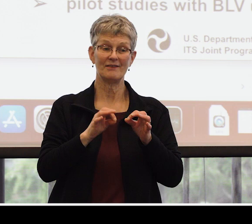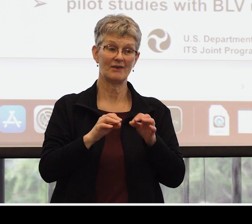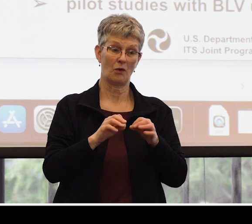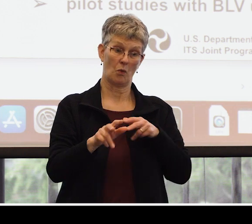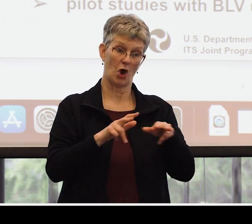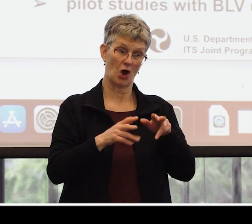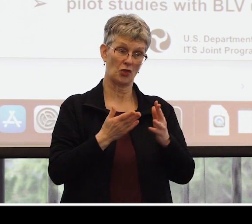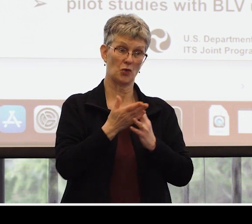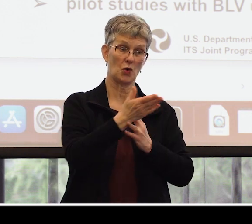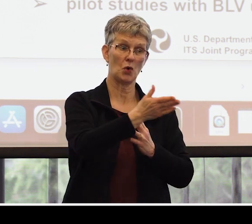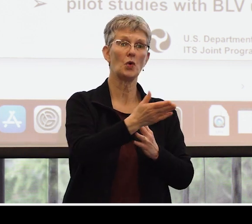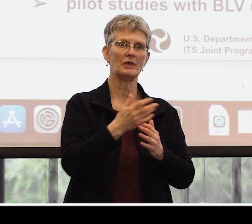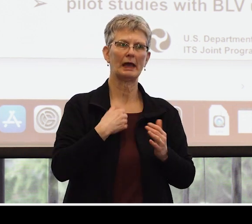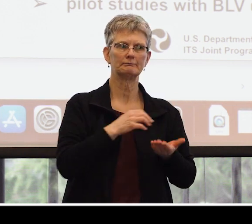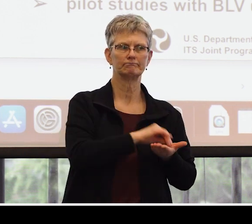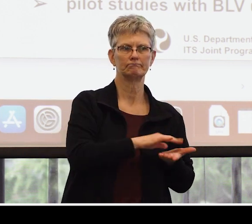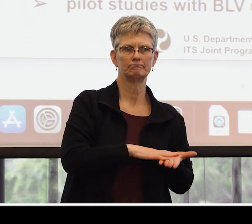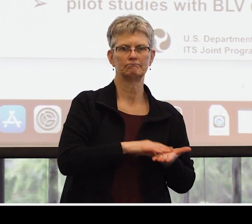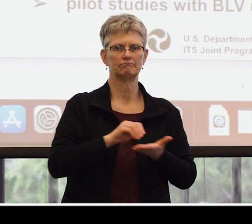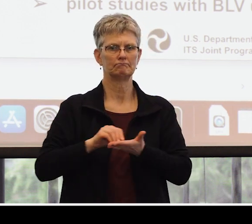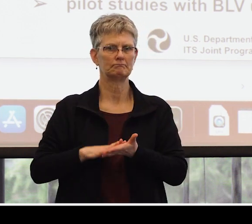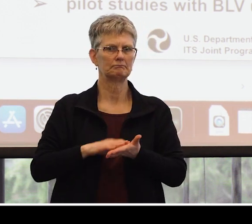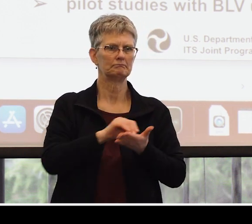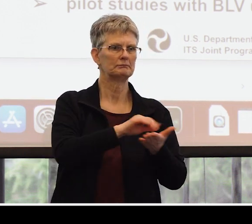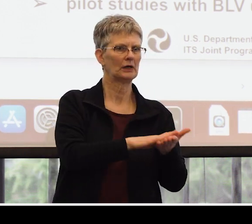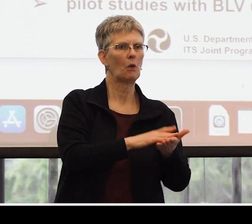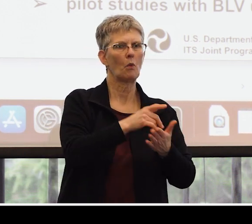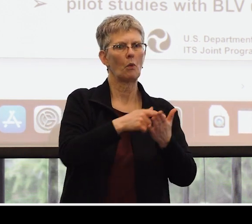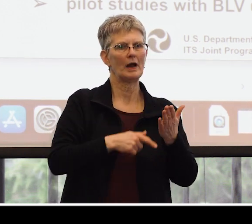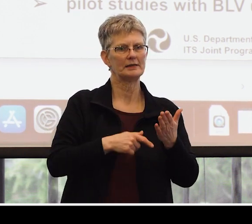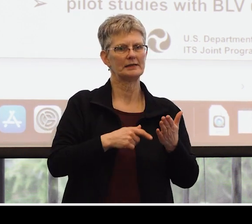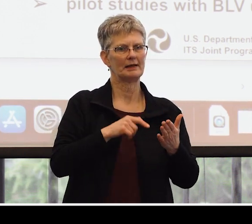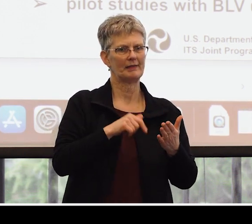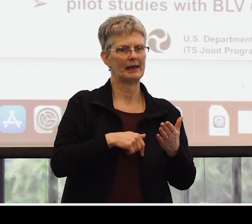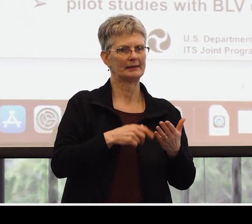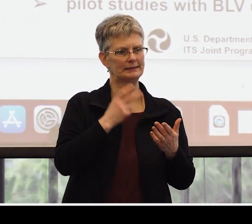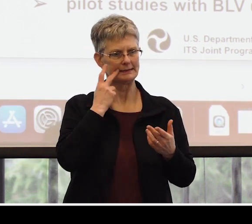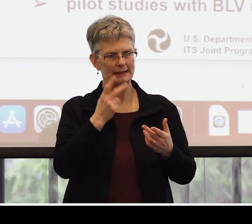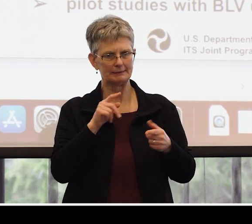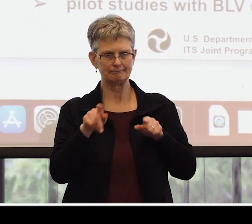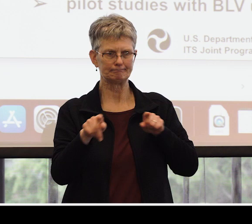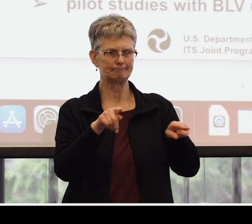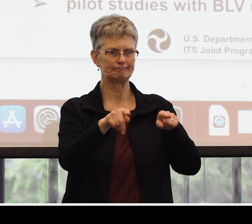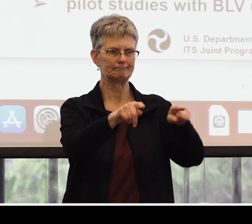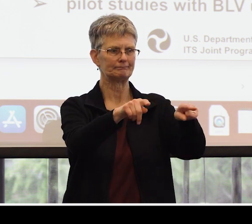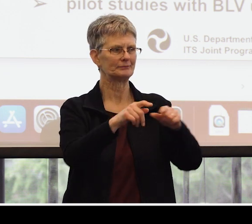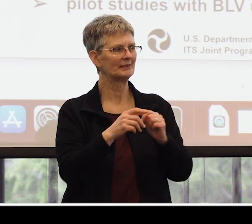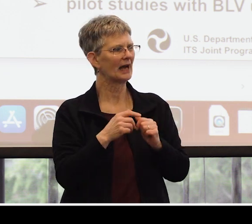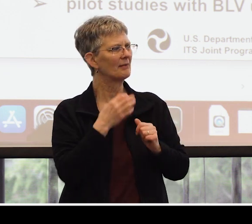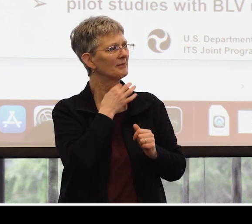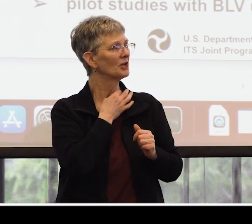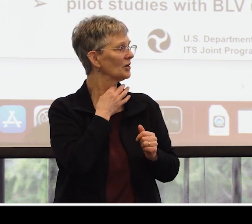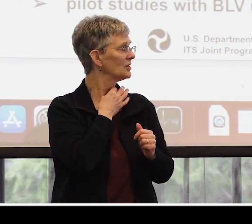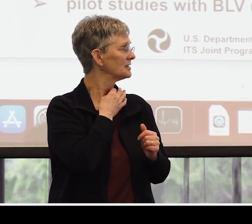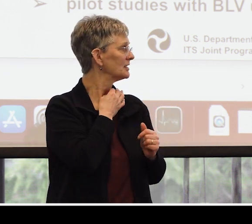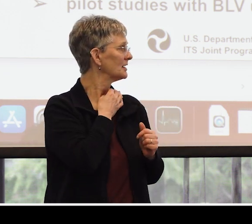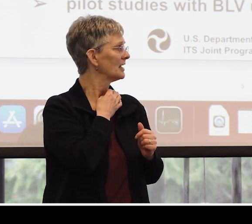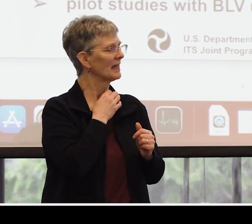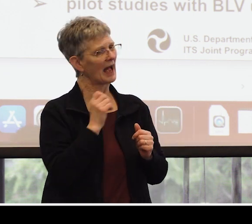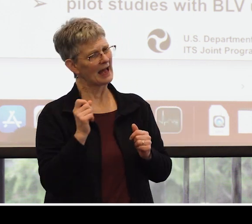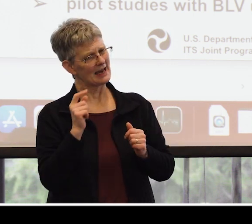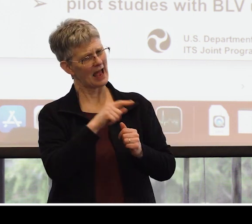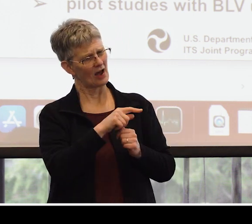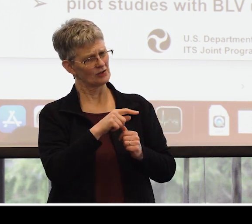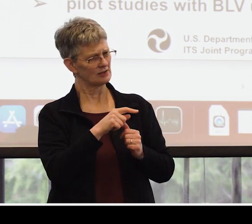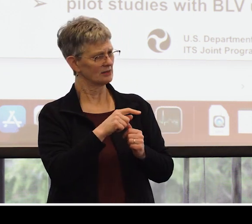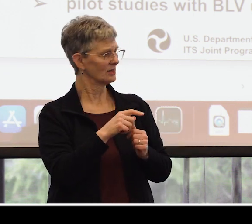actually, to ask Kunal a question, what's been your experience now that you've used the Seattle data pretty extensively?